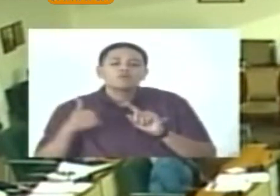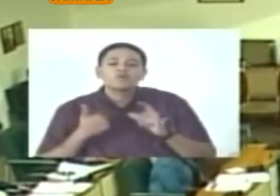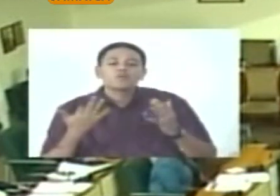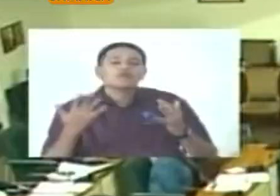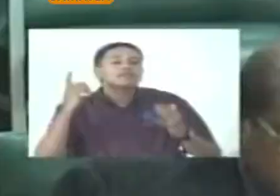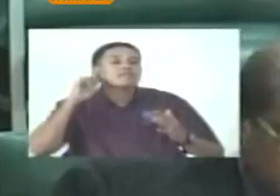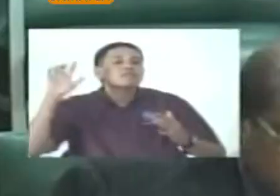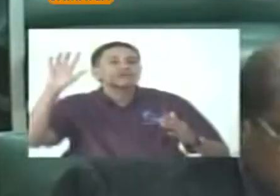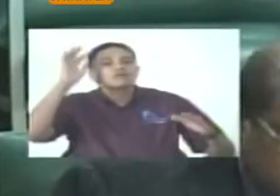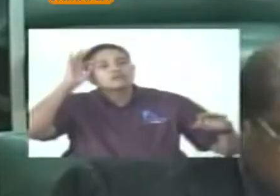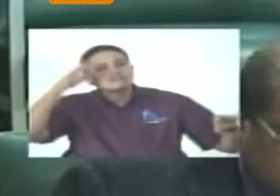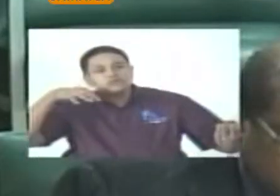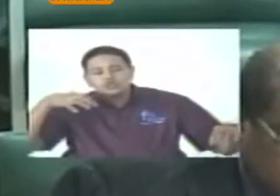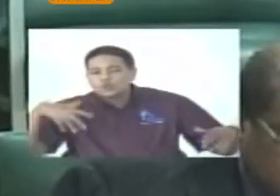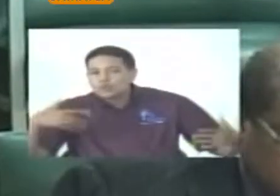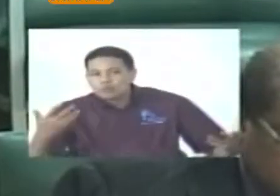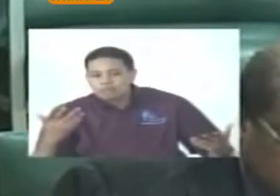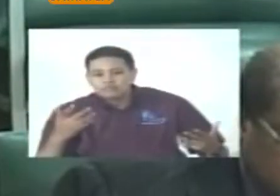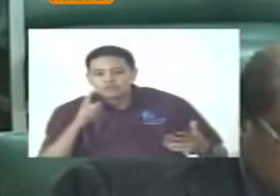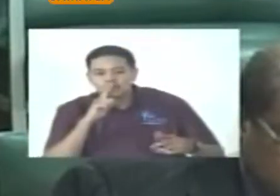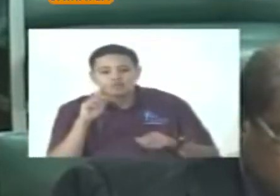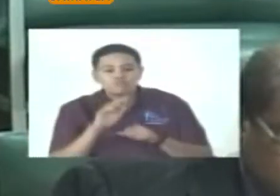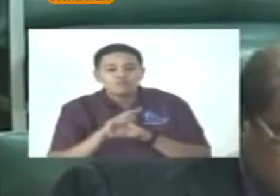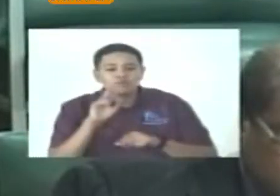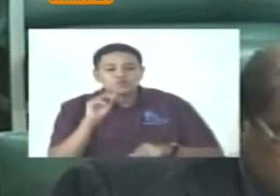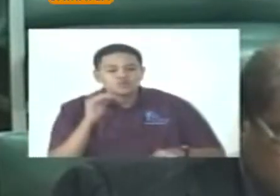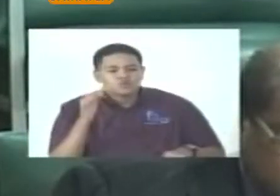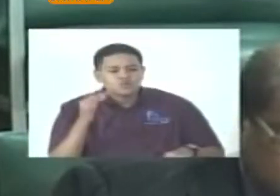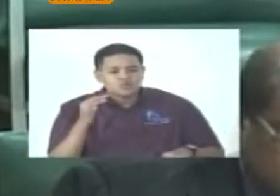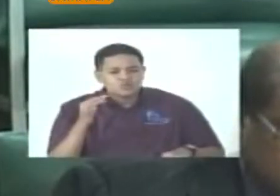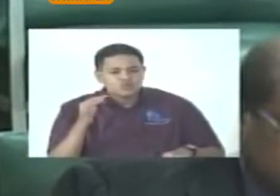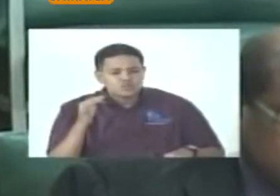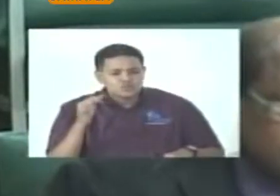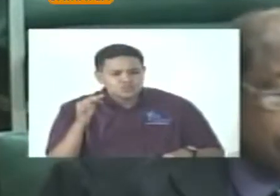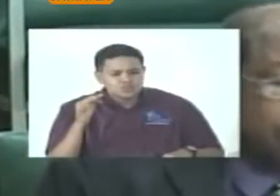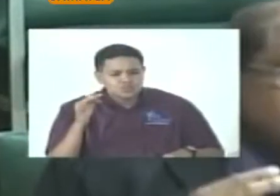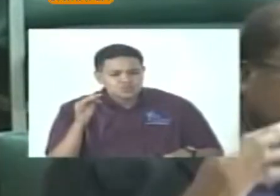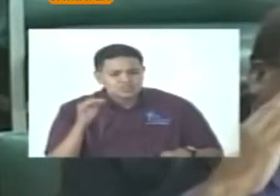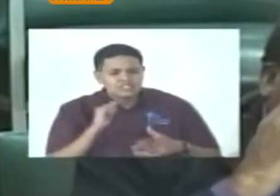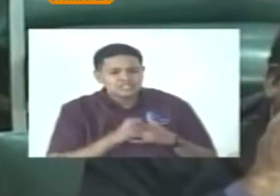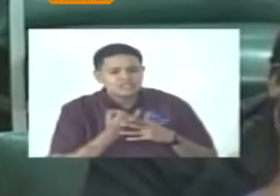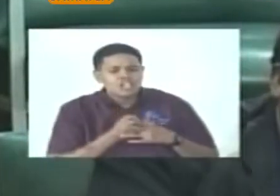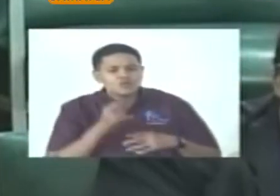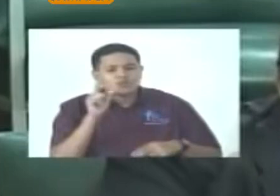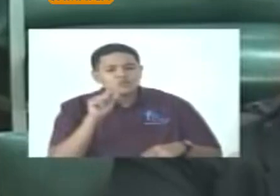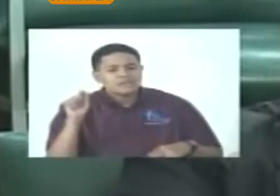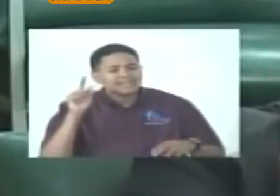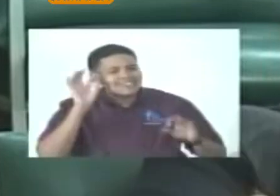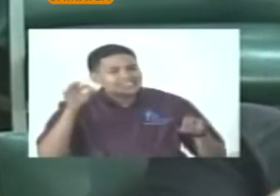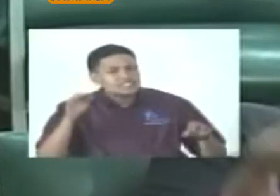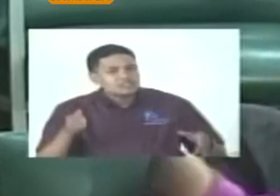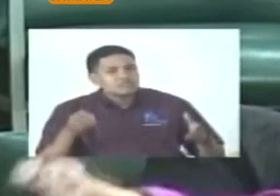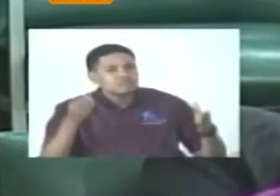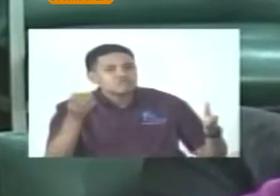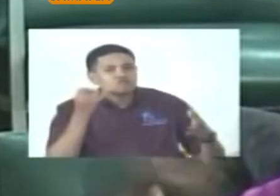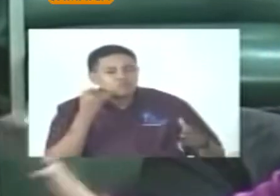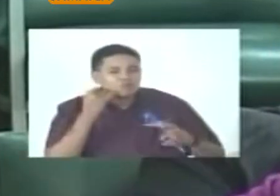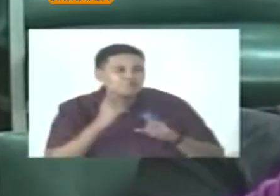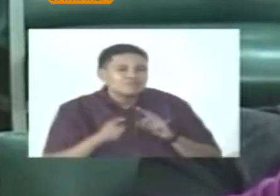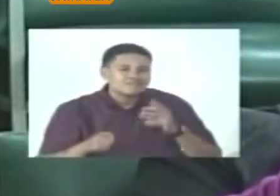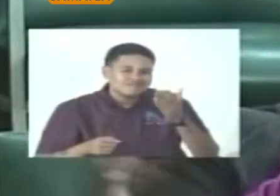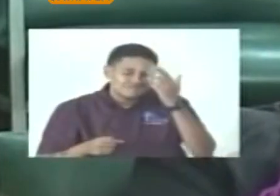But we are awaiting the decision, which had been promised in 2019, January 2020. But, you know,